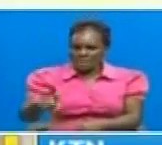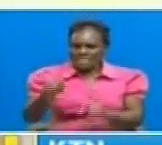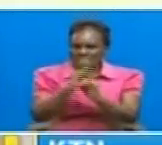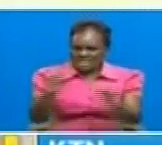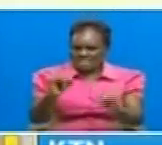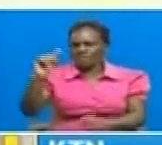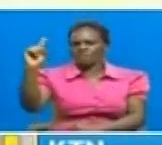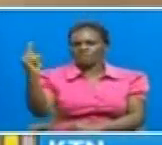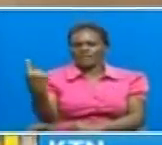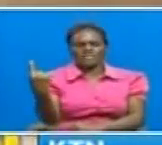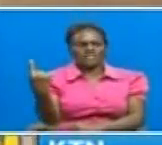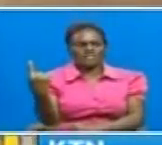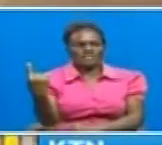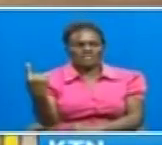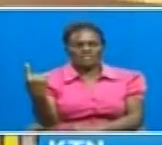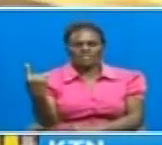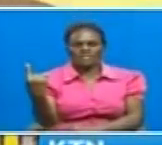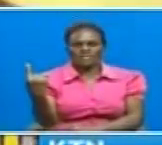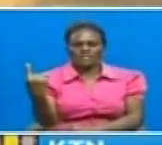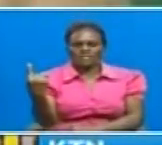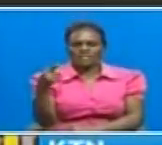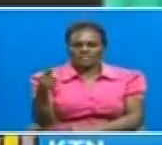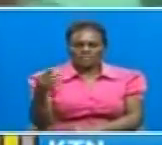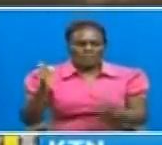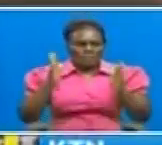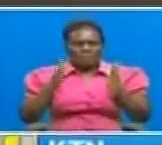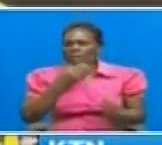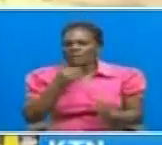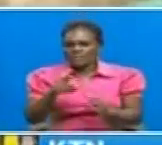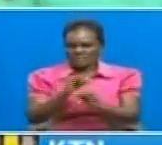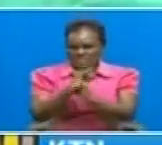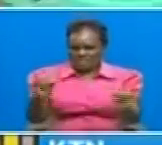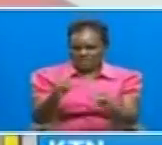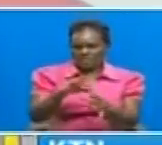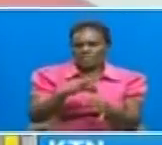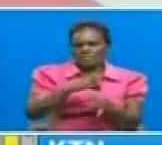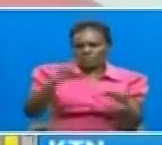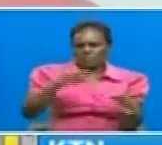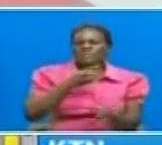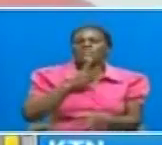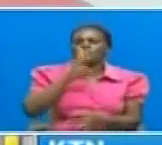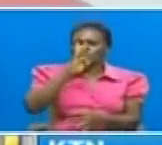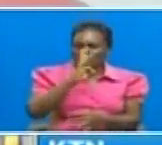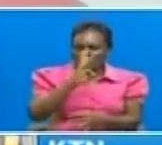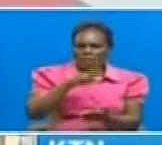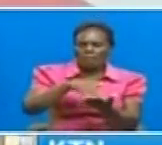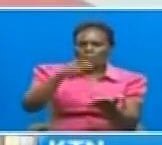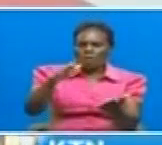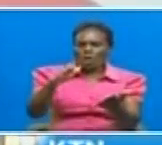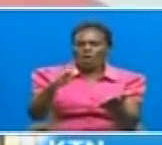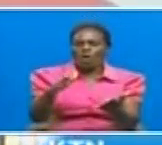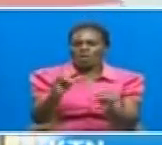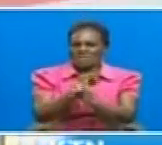distilled. Here, we learn fractional distillation is employed to get beer, spirits, wine, brandy, more